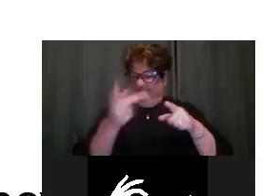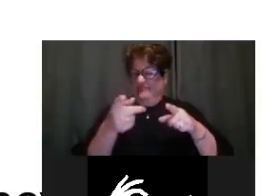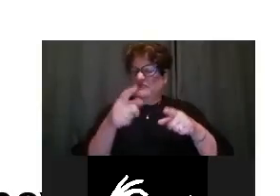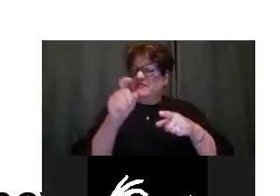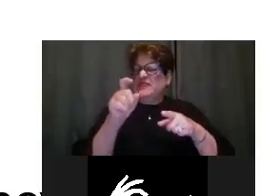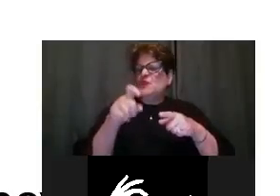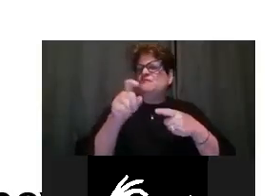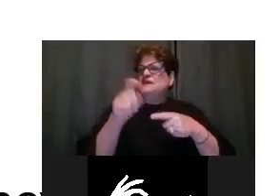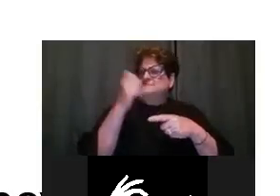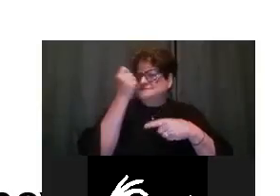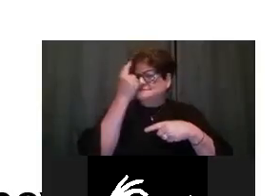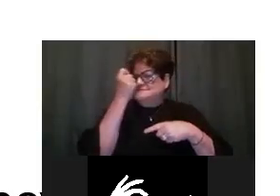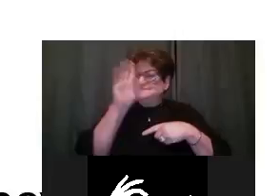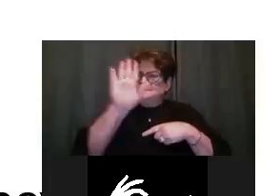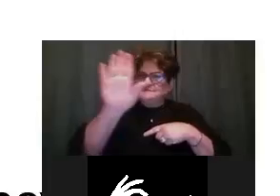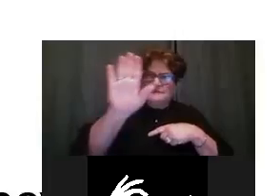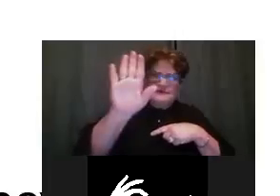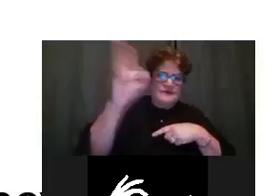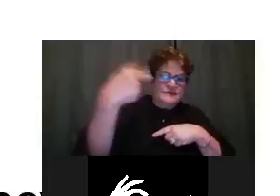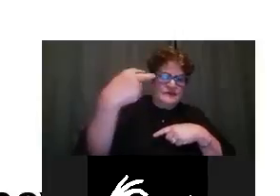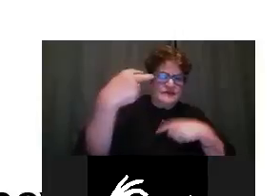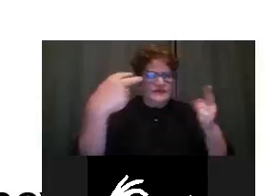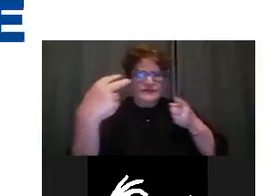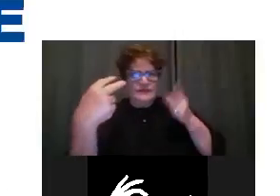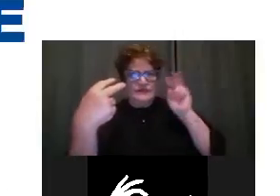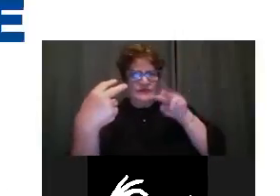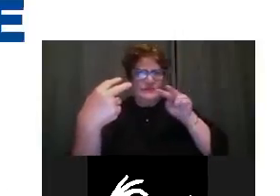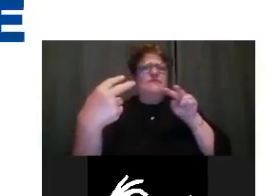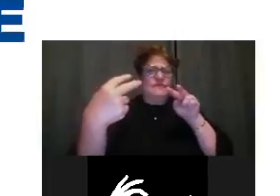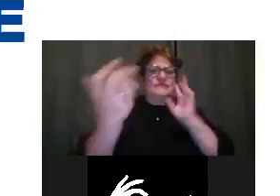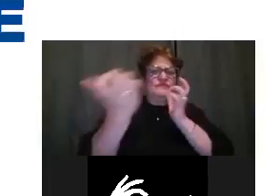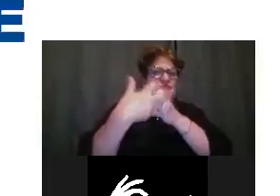accessibility in that way as well. Next slide.